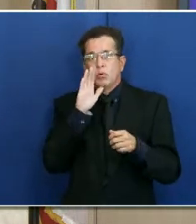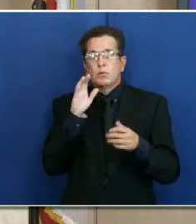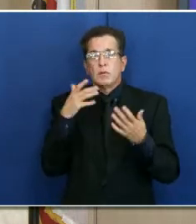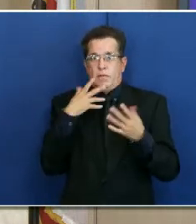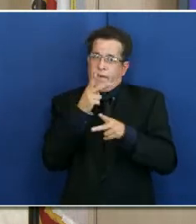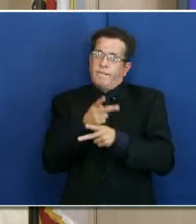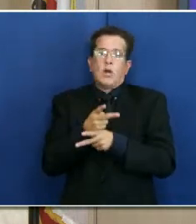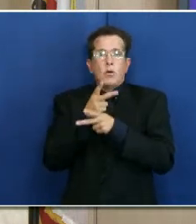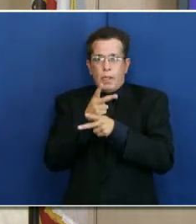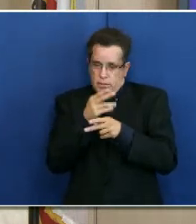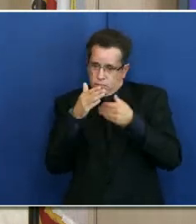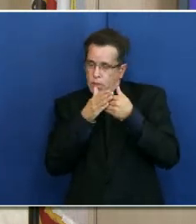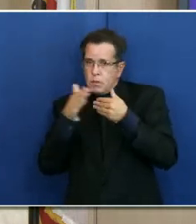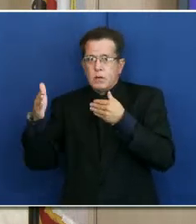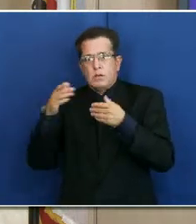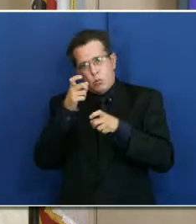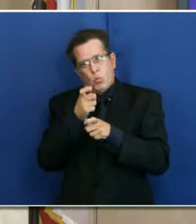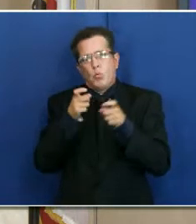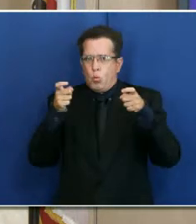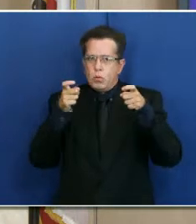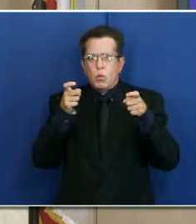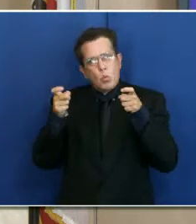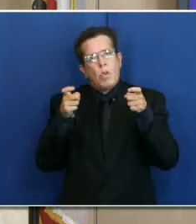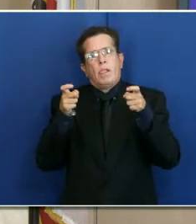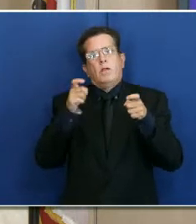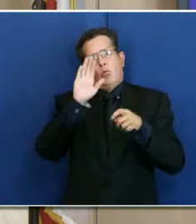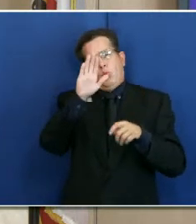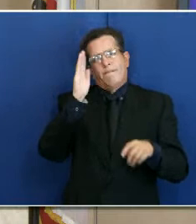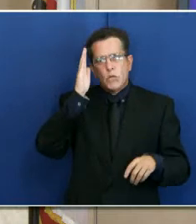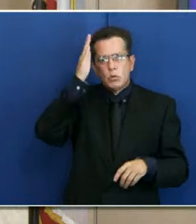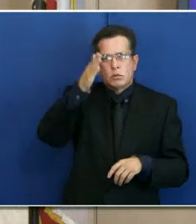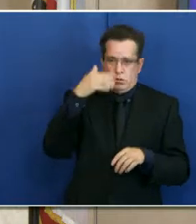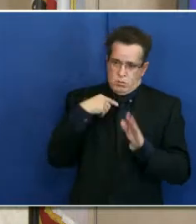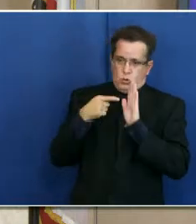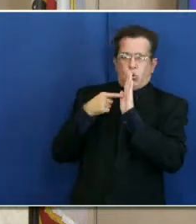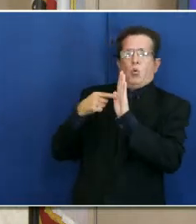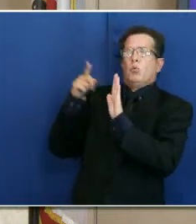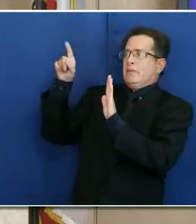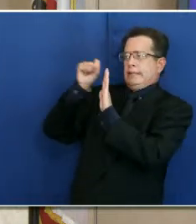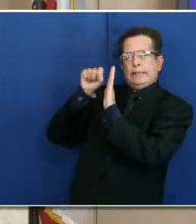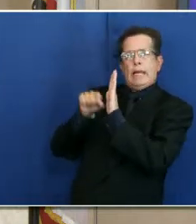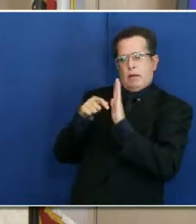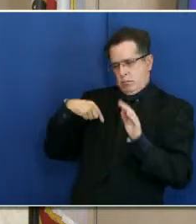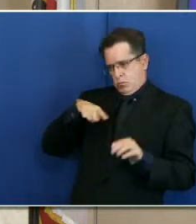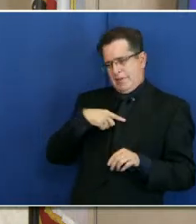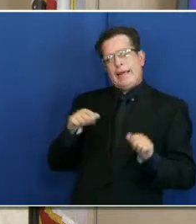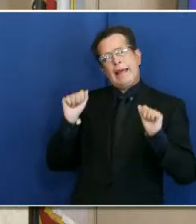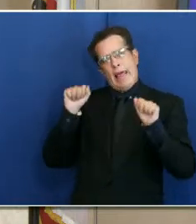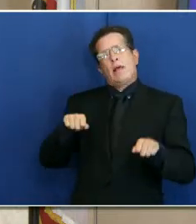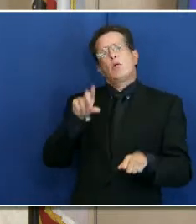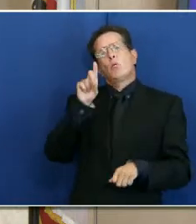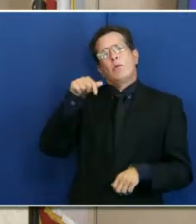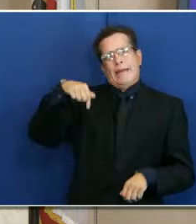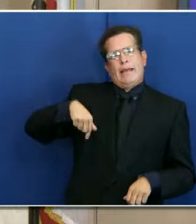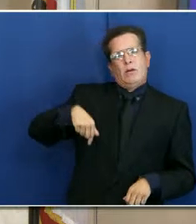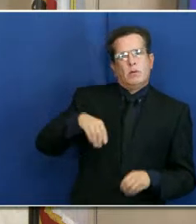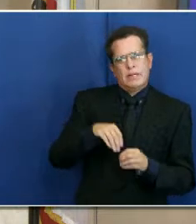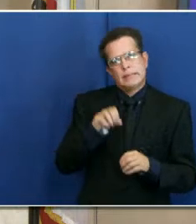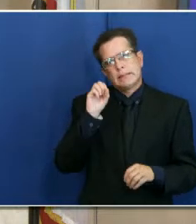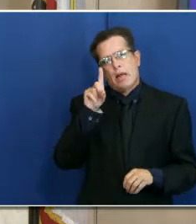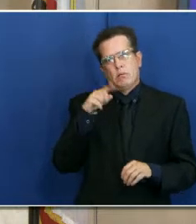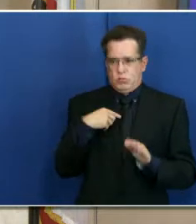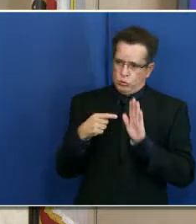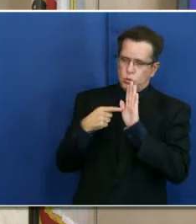Let's work together to control our own destiny and show the rest of the state how it's done. While we're speaking of